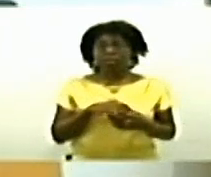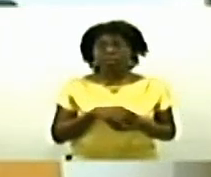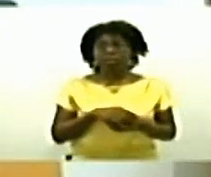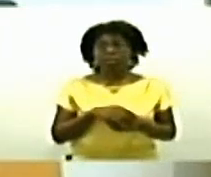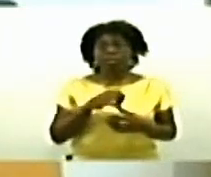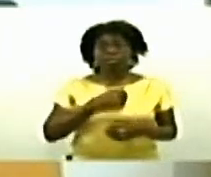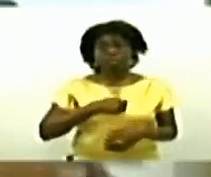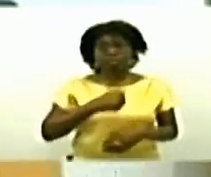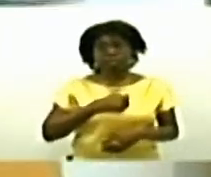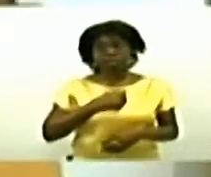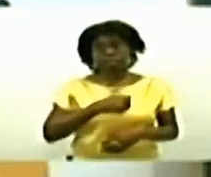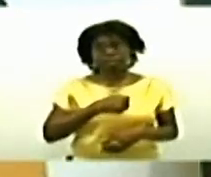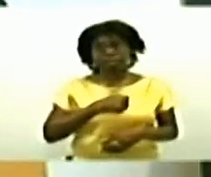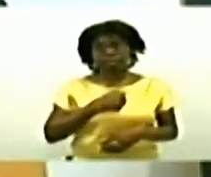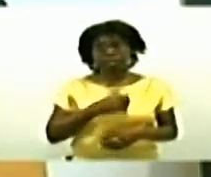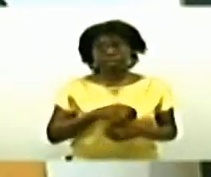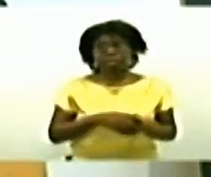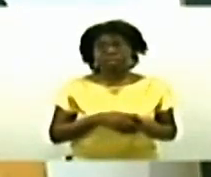sorry.